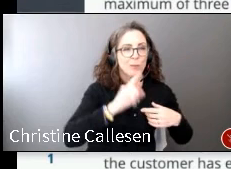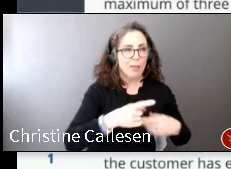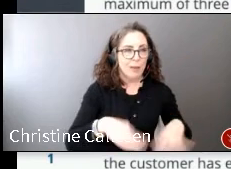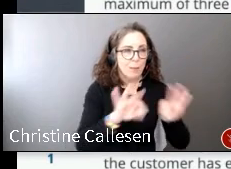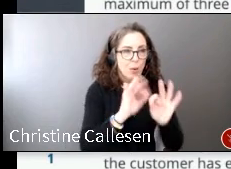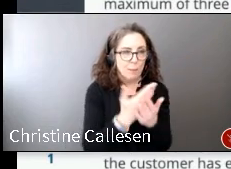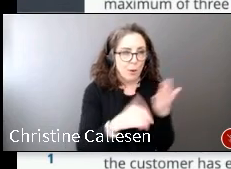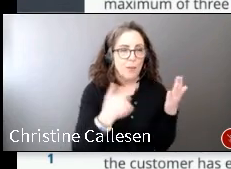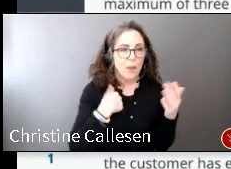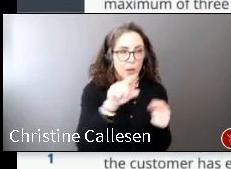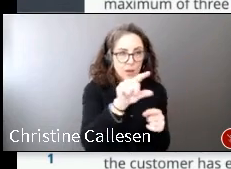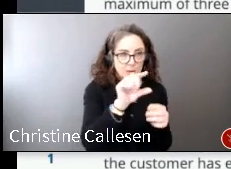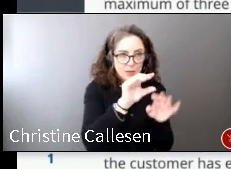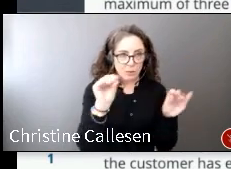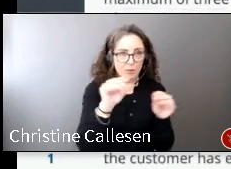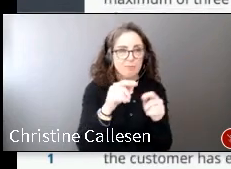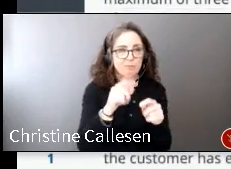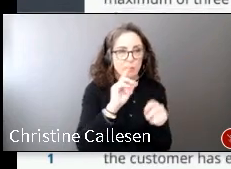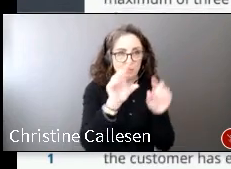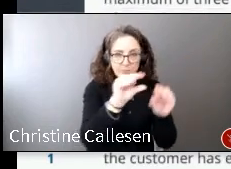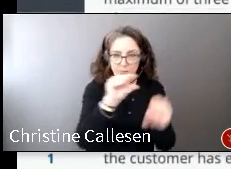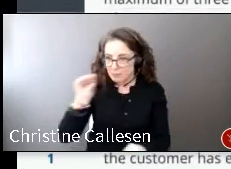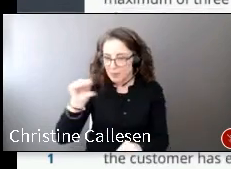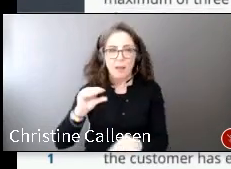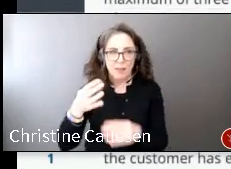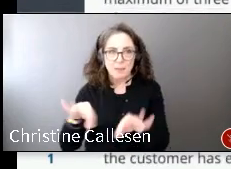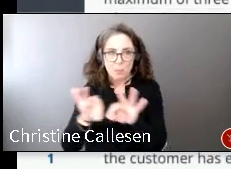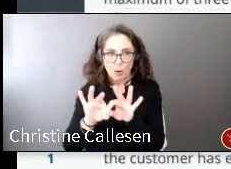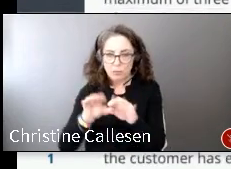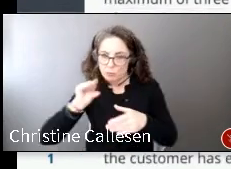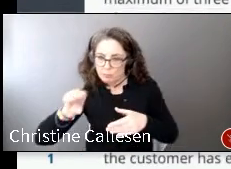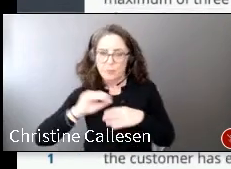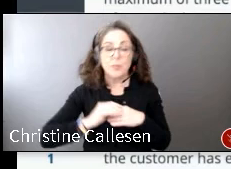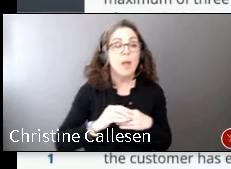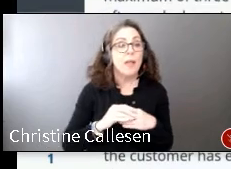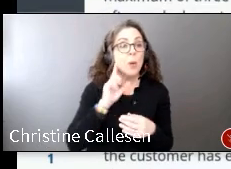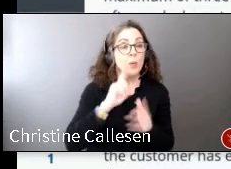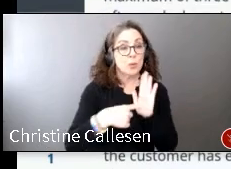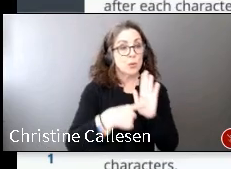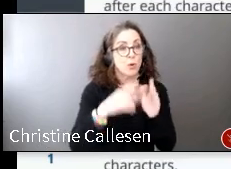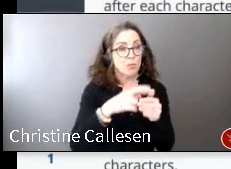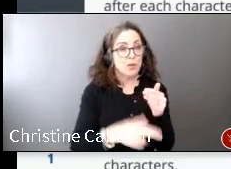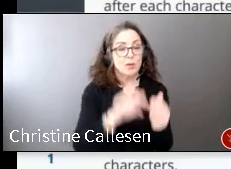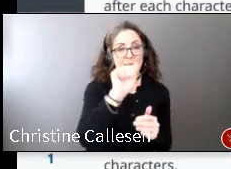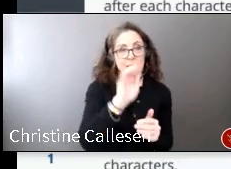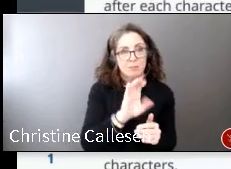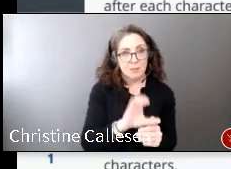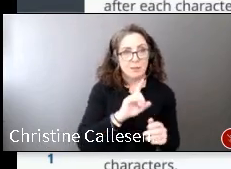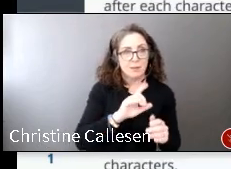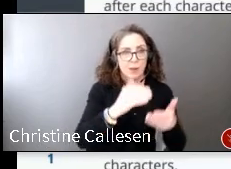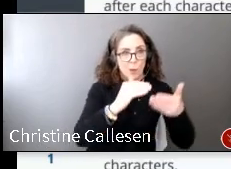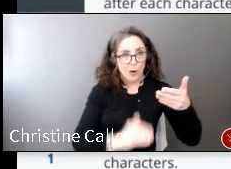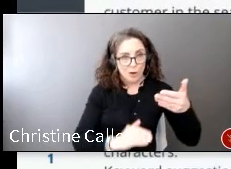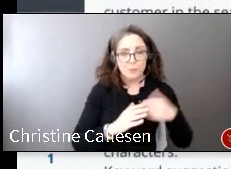we need to take care of. So we need to output the results in alphabetical order, and only return